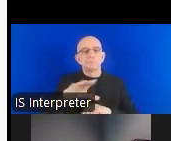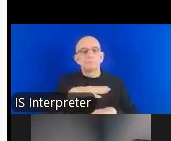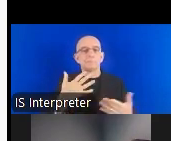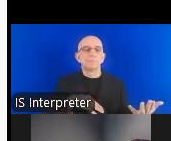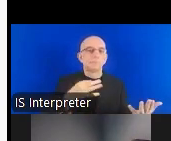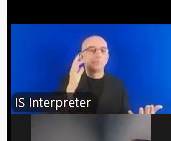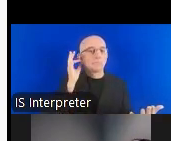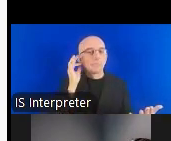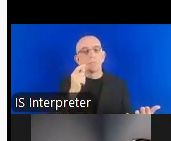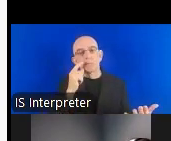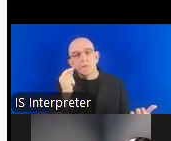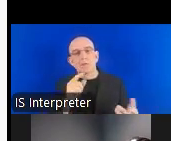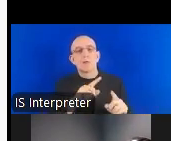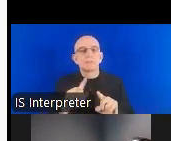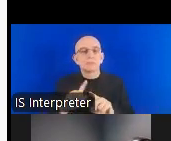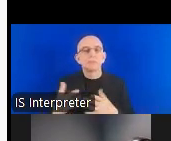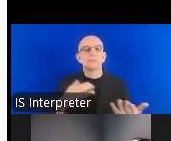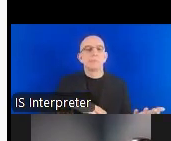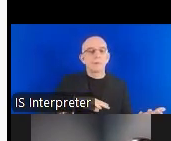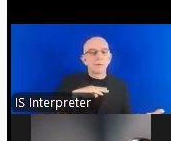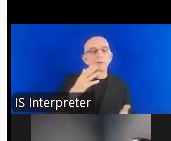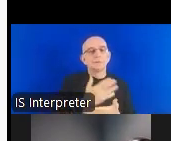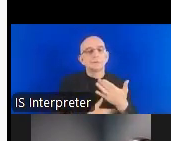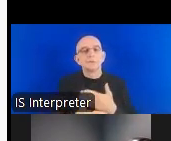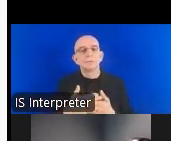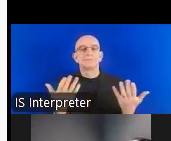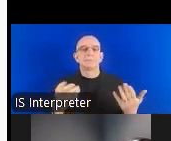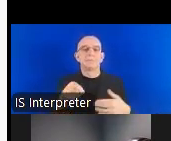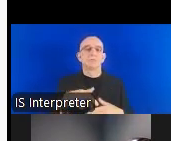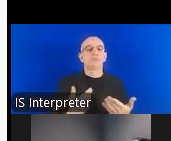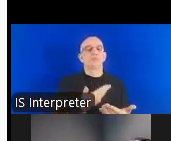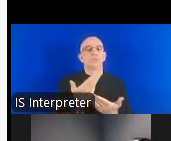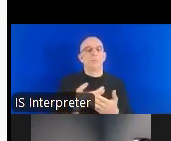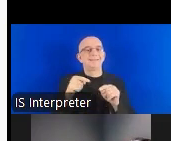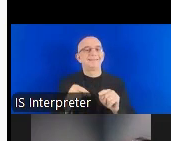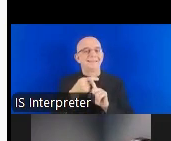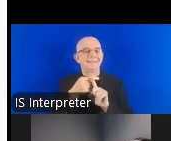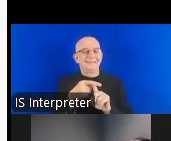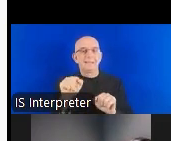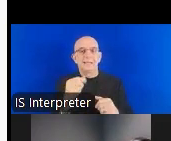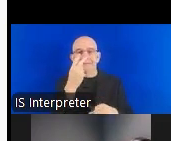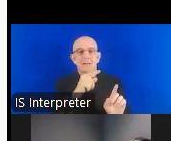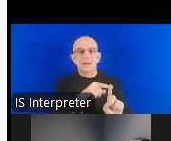asking the question, how does this activity answer the specific identified needs of children with disabilities?